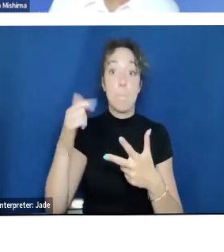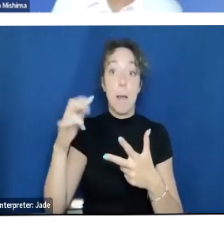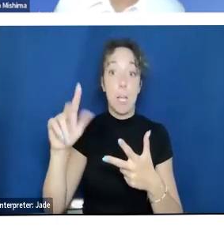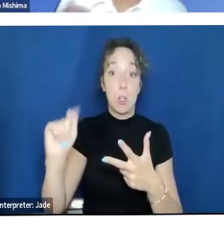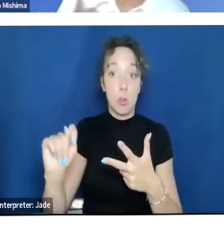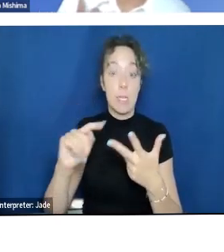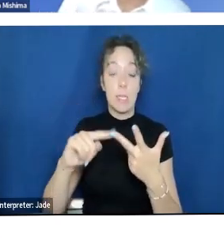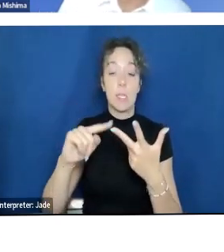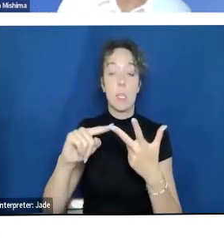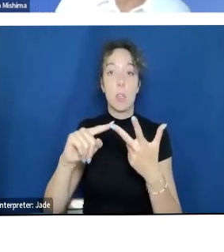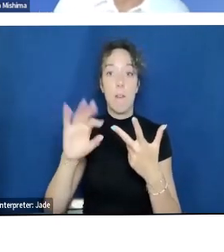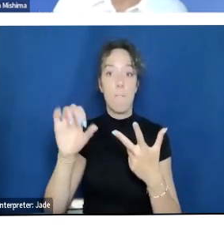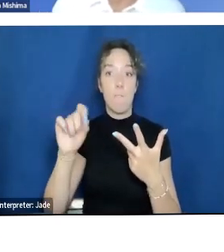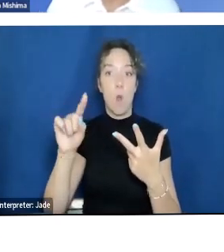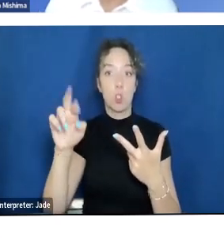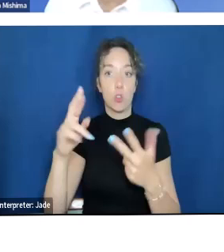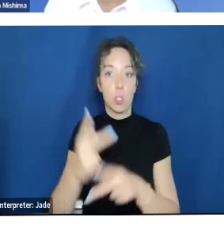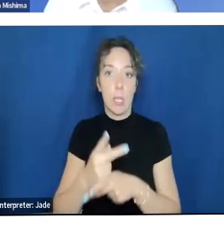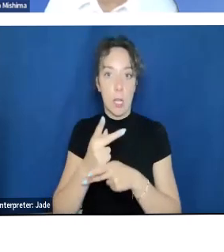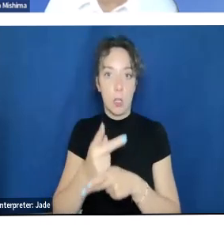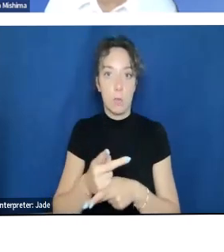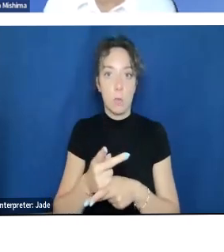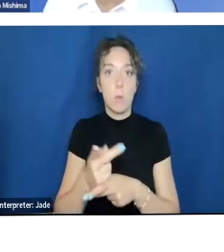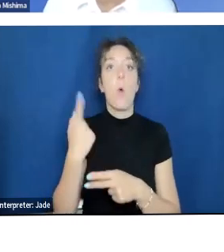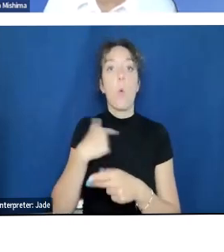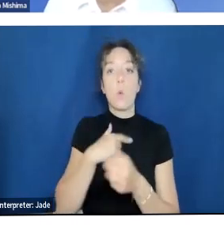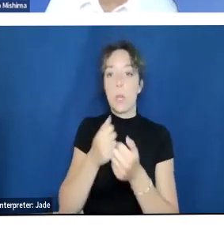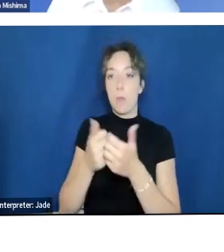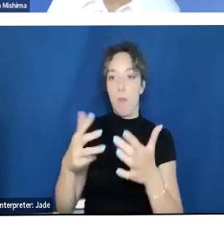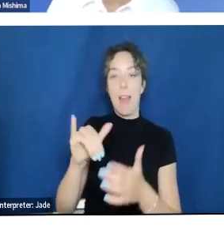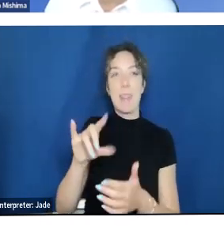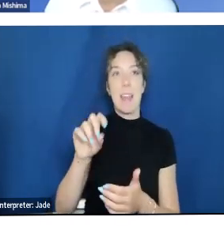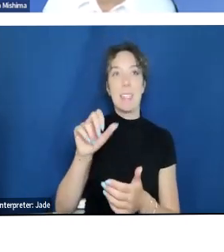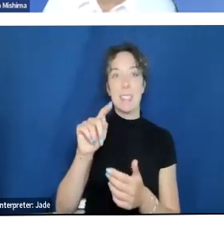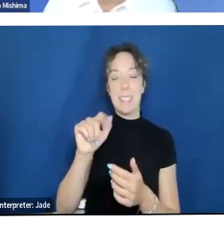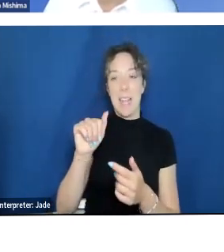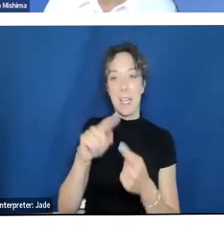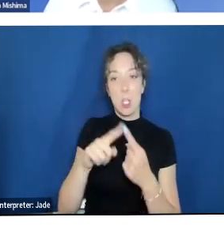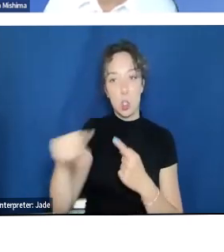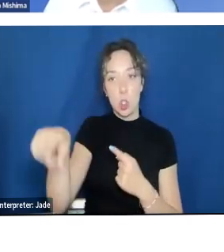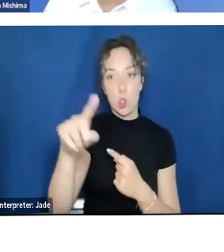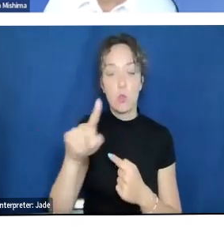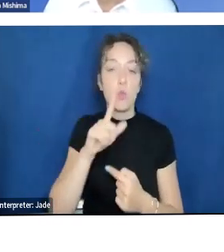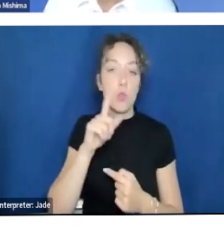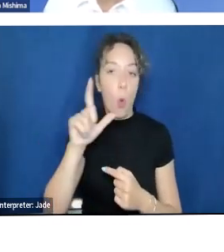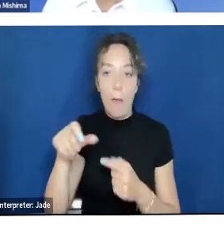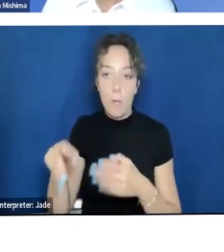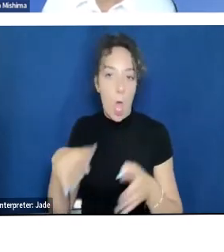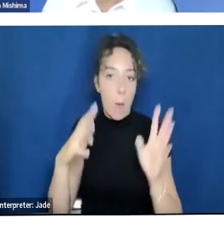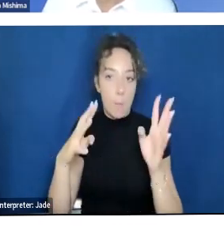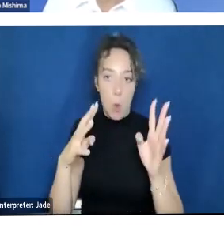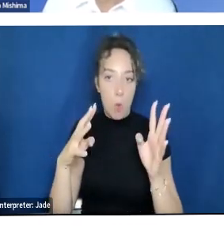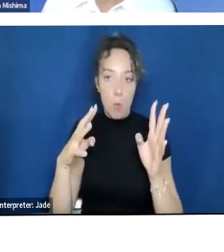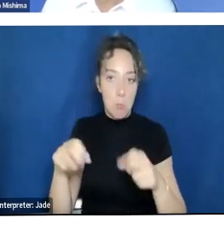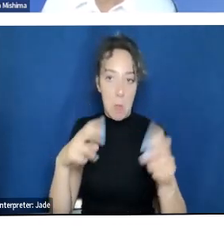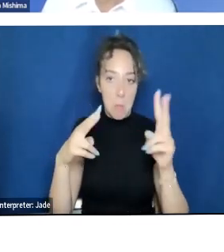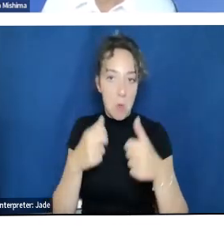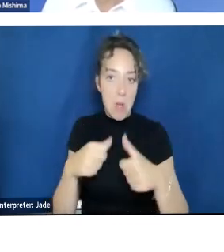kids, we provide that data to you all, so you don't have to kind of upload anything regards to foster. And